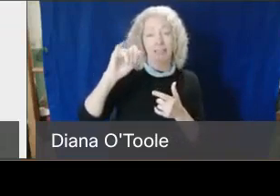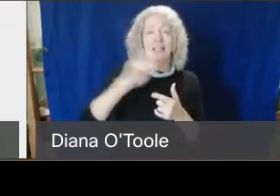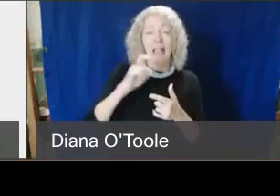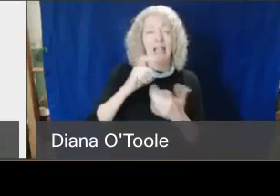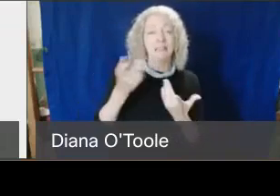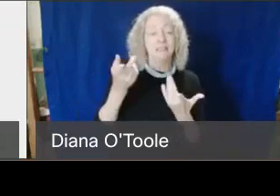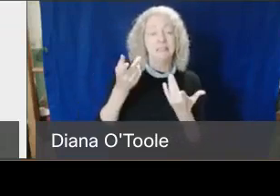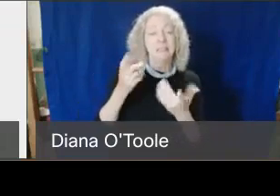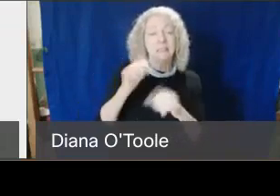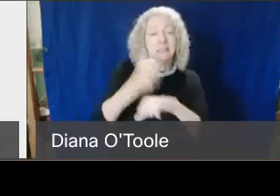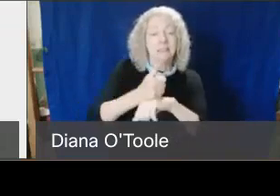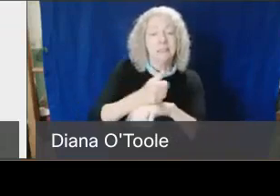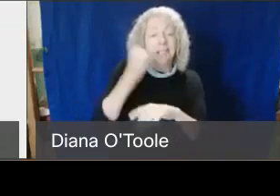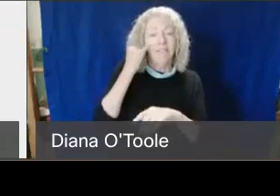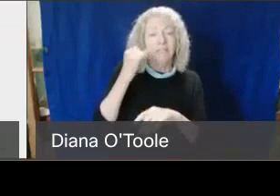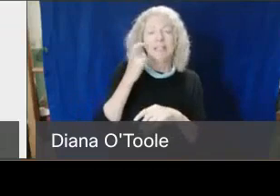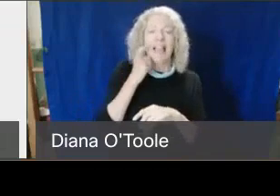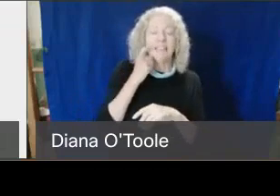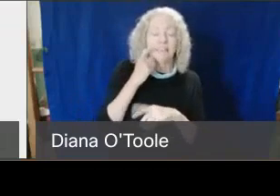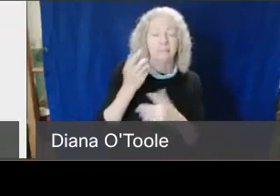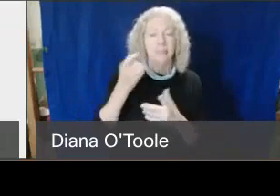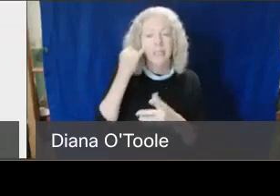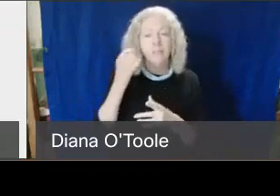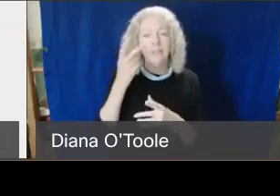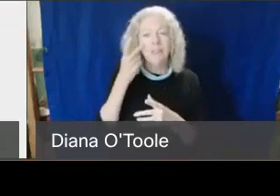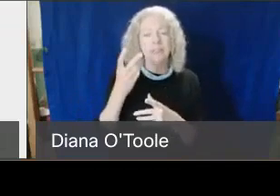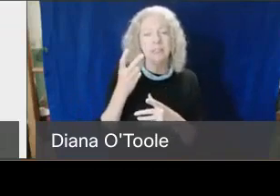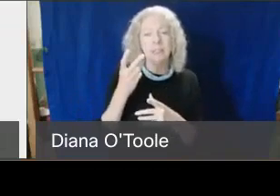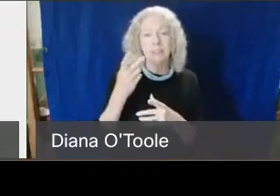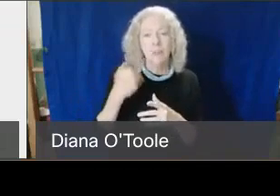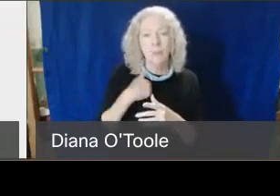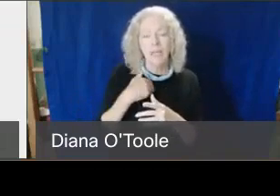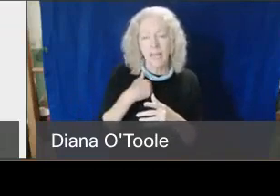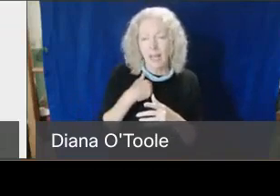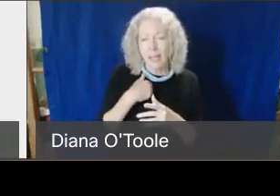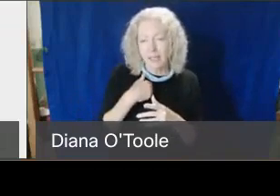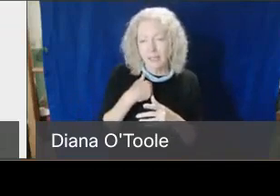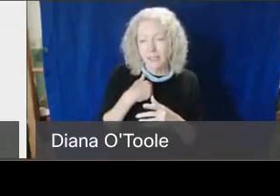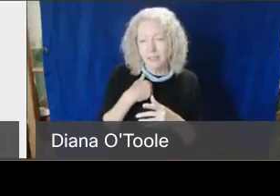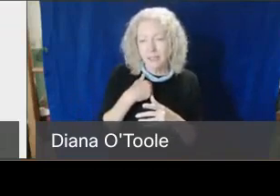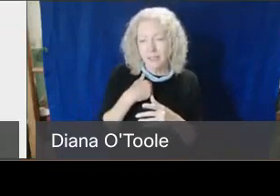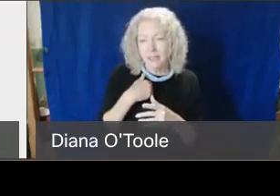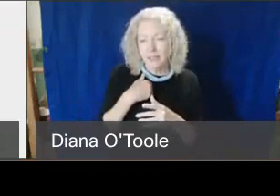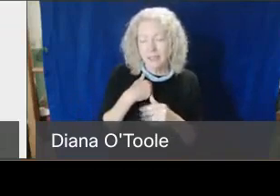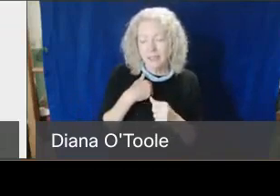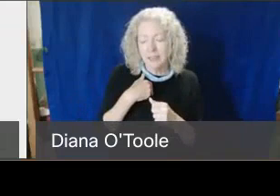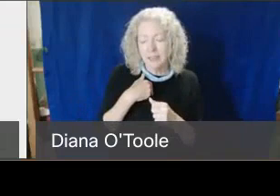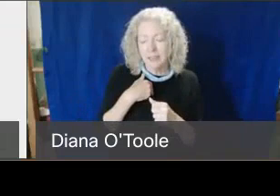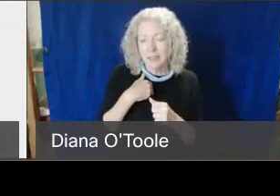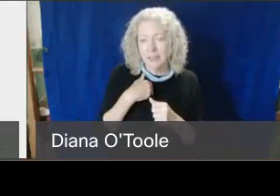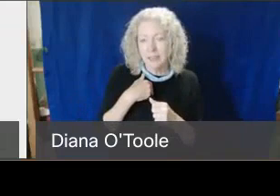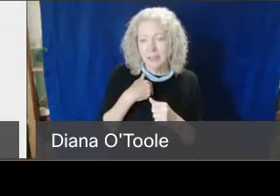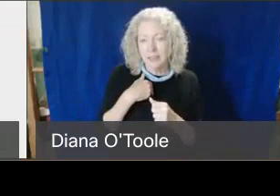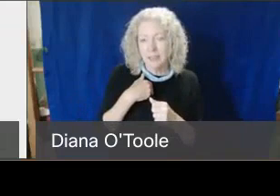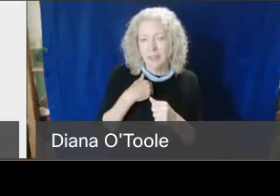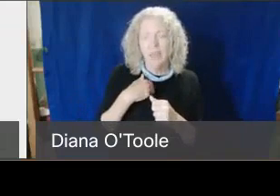changes, if you'd like to, we put out a video last week, and we'll send the link out after this talk to take a look at what those look like, so